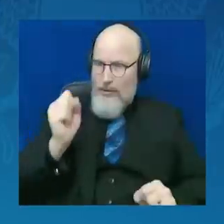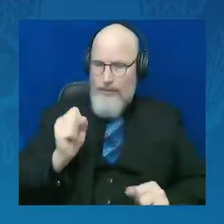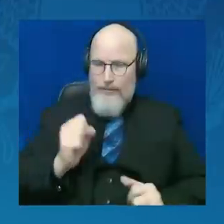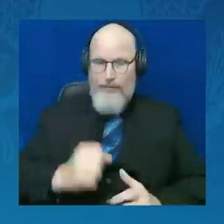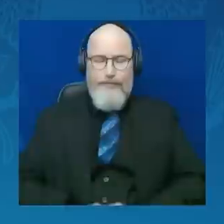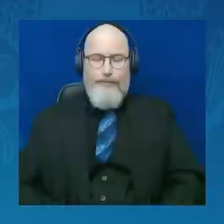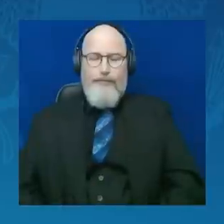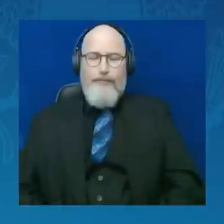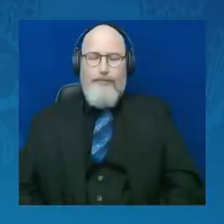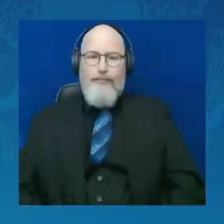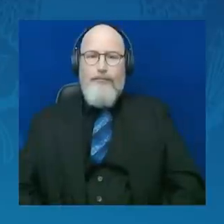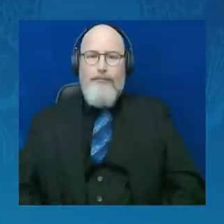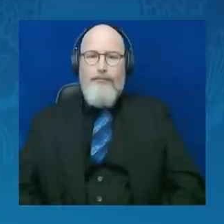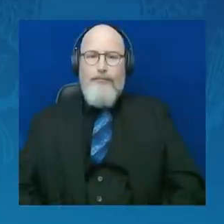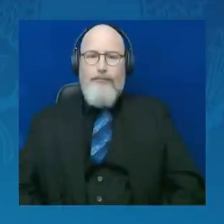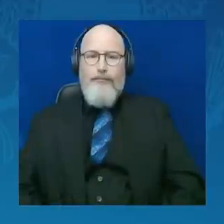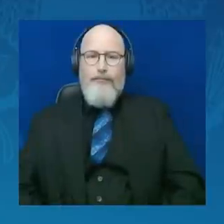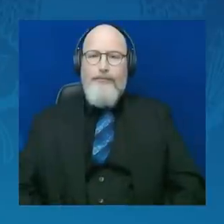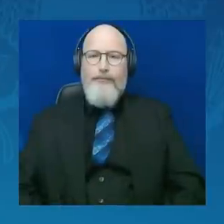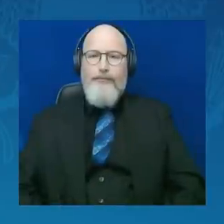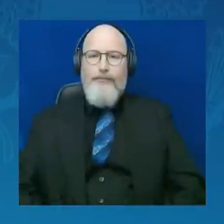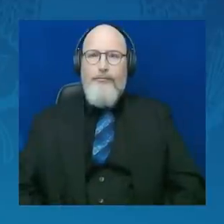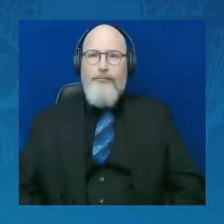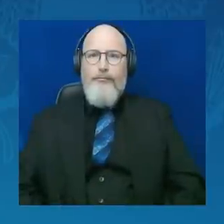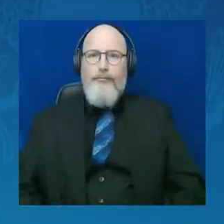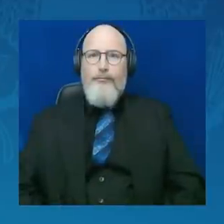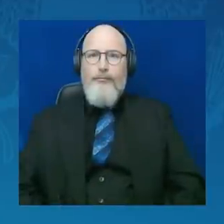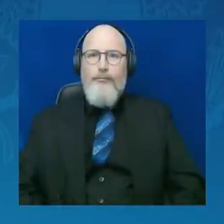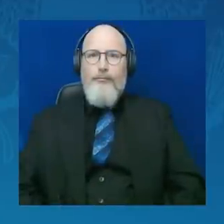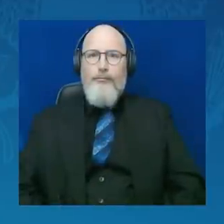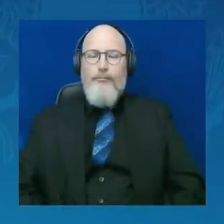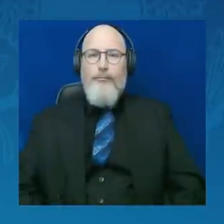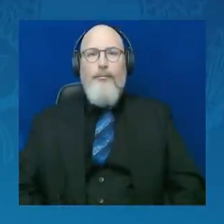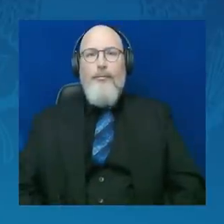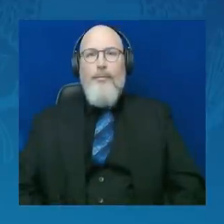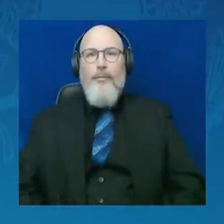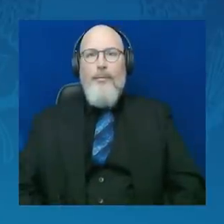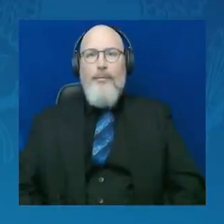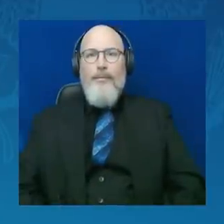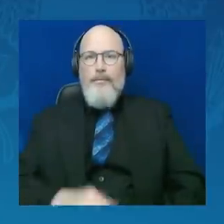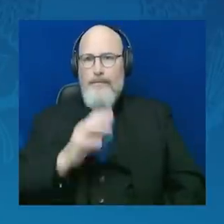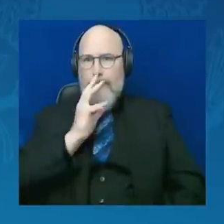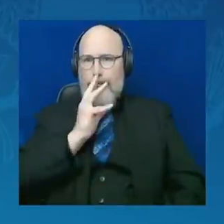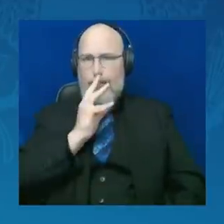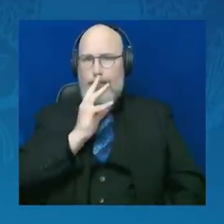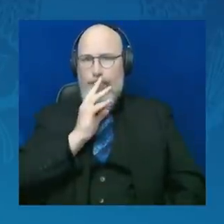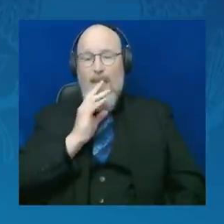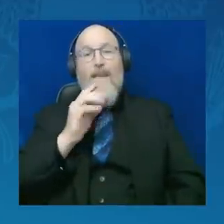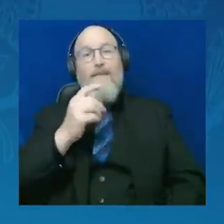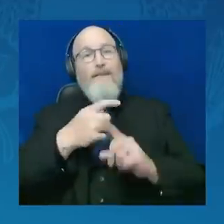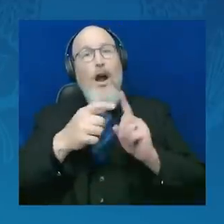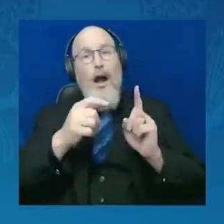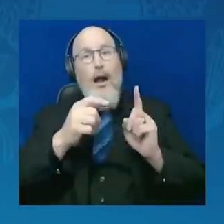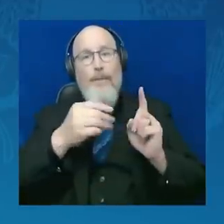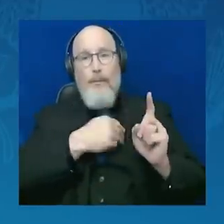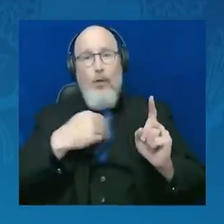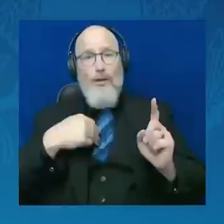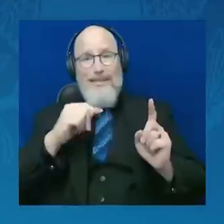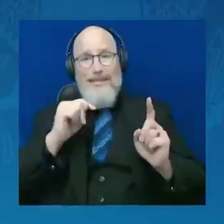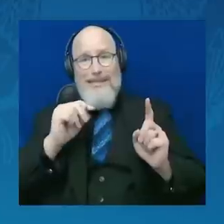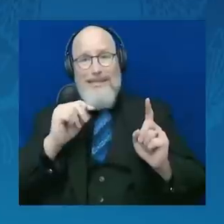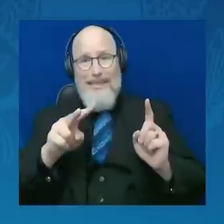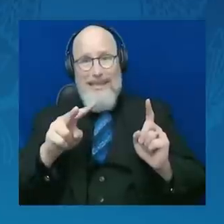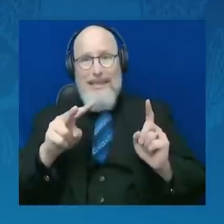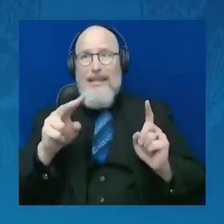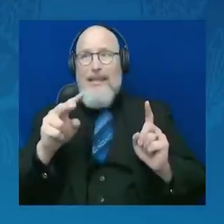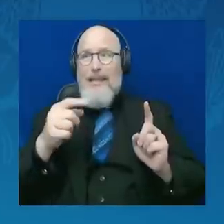pytania panią Jacqueline Skowrońską z TVP. Madam Jacqueline Skowrońska from the Polish television. My name is Jacqueline Skowrońska. I represent